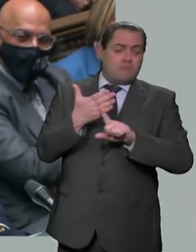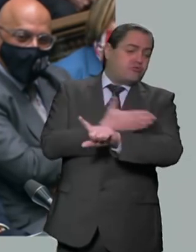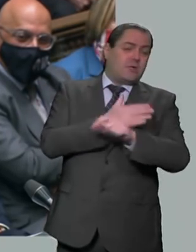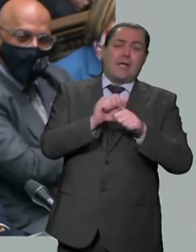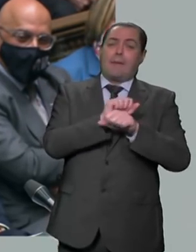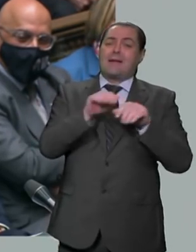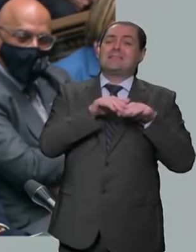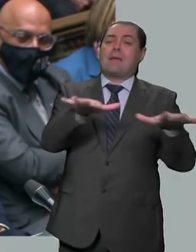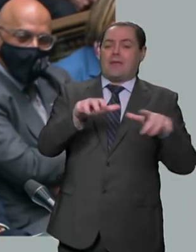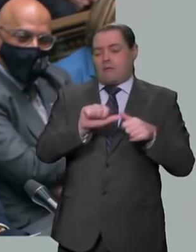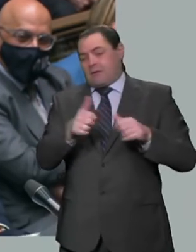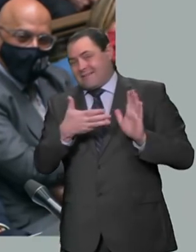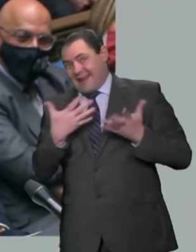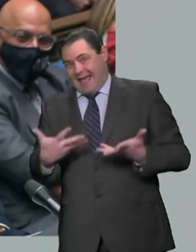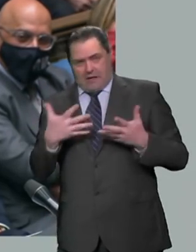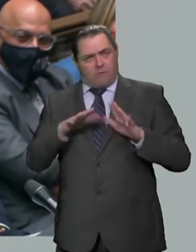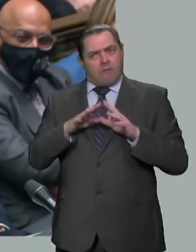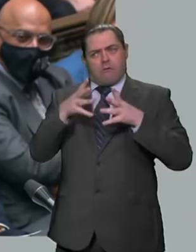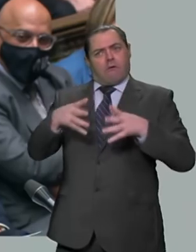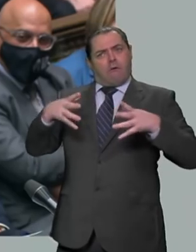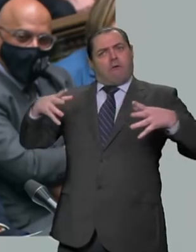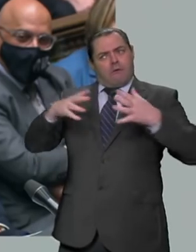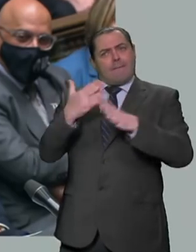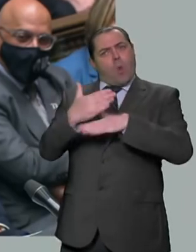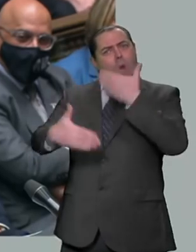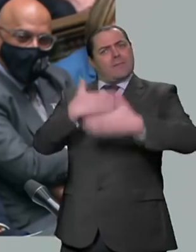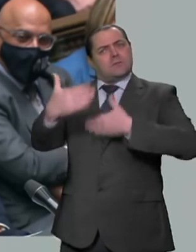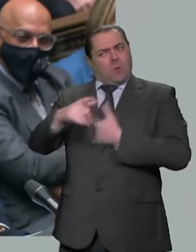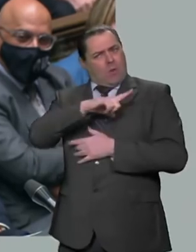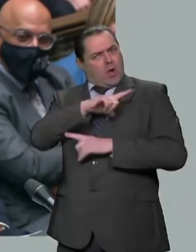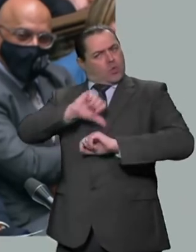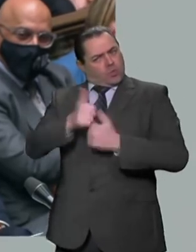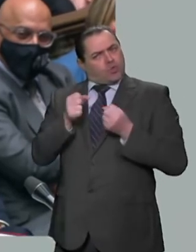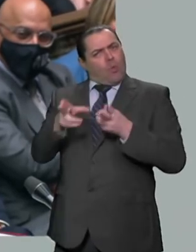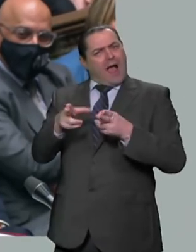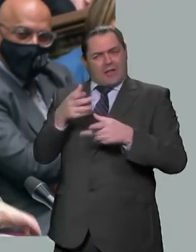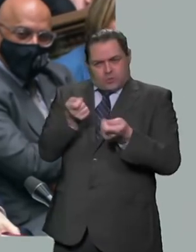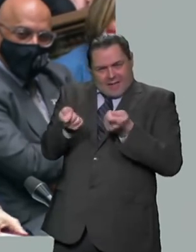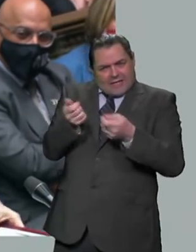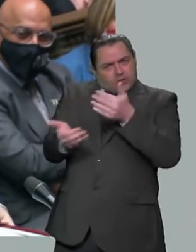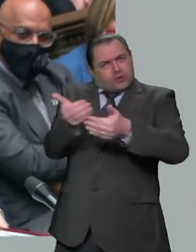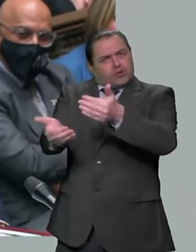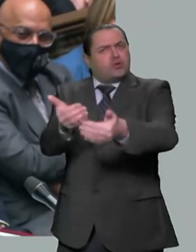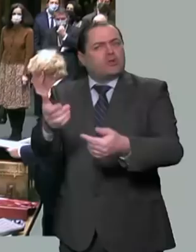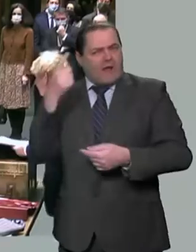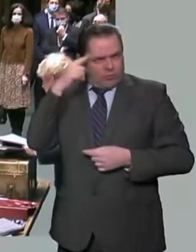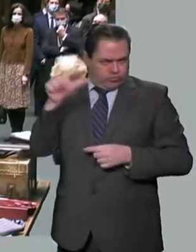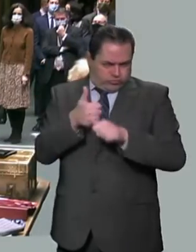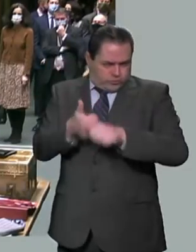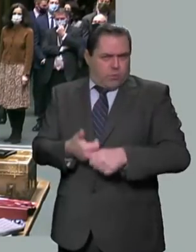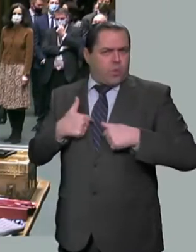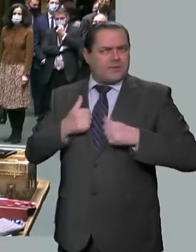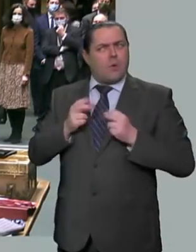pandemic began. That is because of the balanced and the proportionate approach that we've been taking, and I think his support will be welcome and deserved.